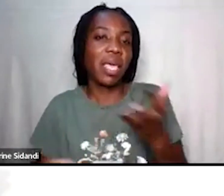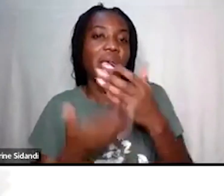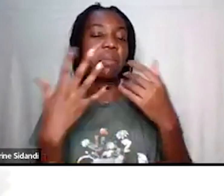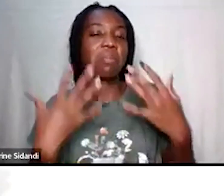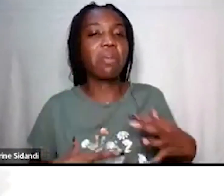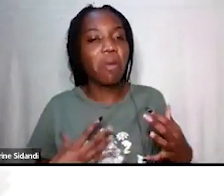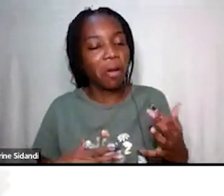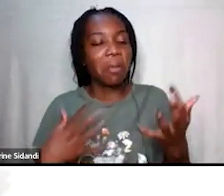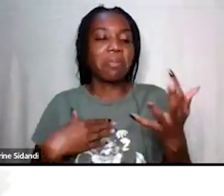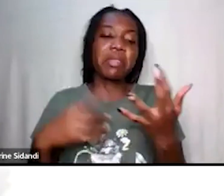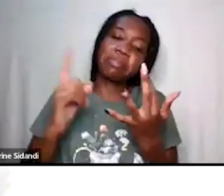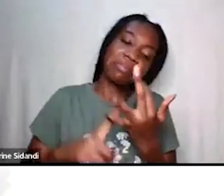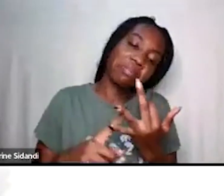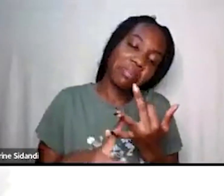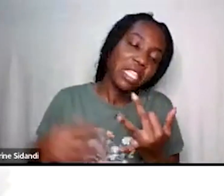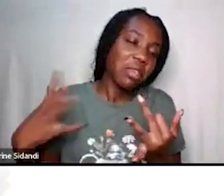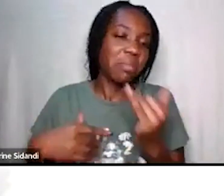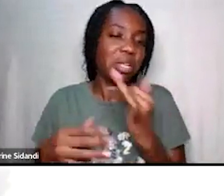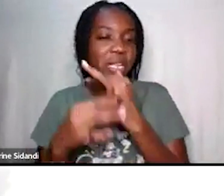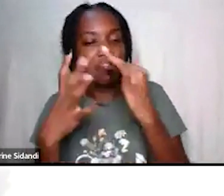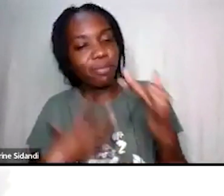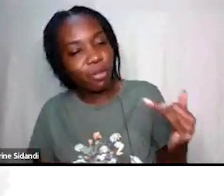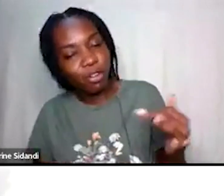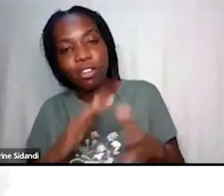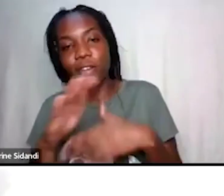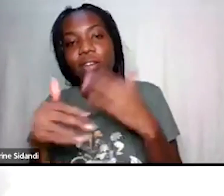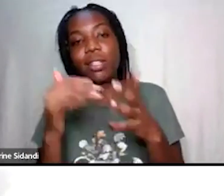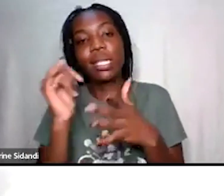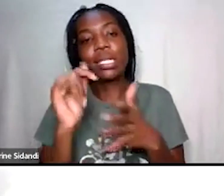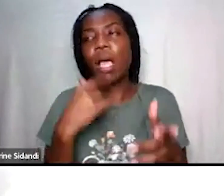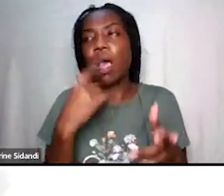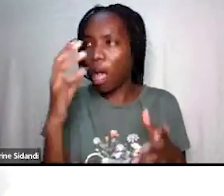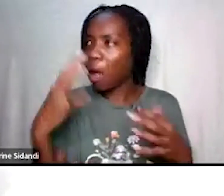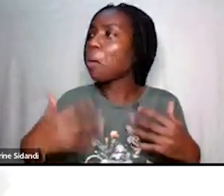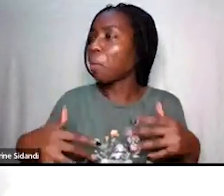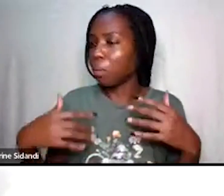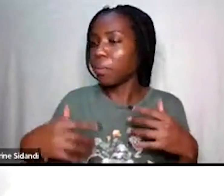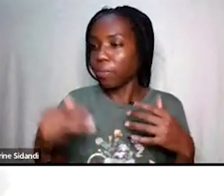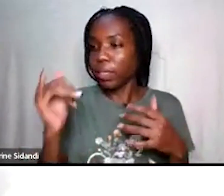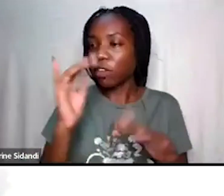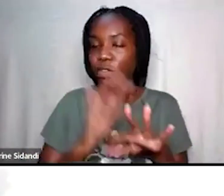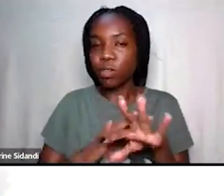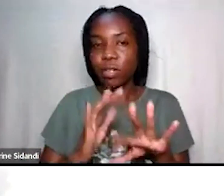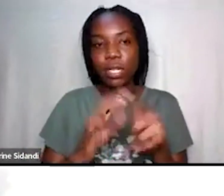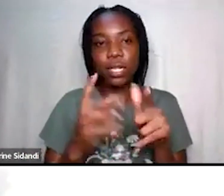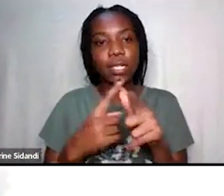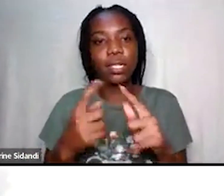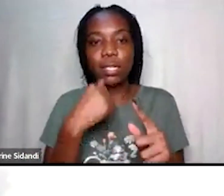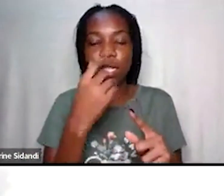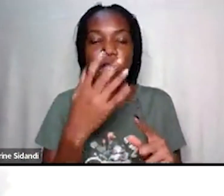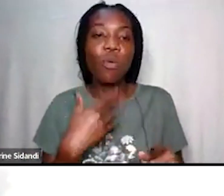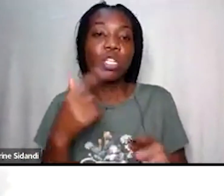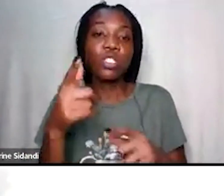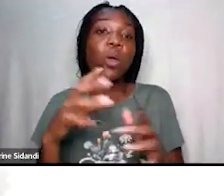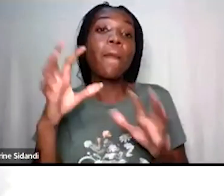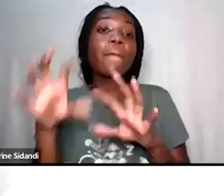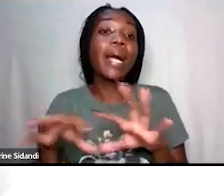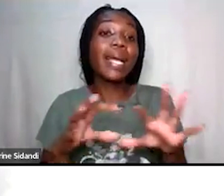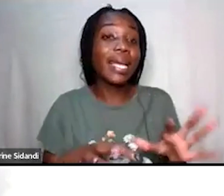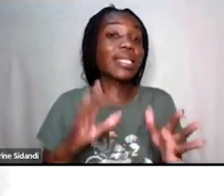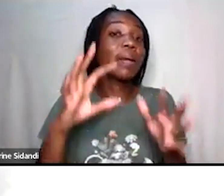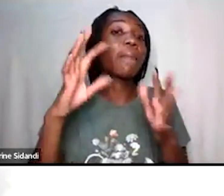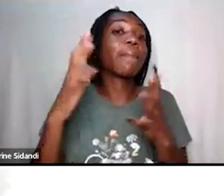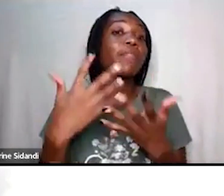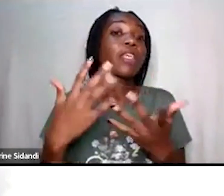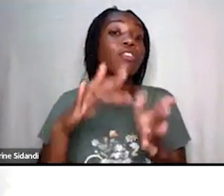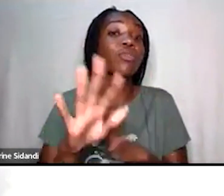have done, how I have led people and all that. They said, wow, that is very nice. Then he told me, now I want you to market your products to me. So I